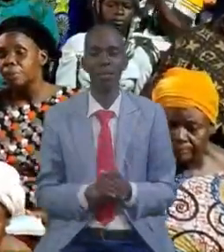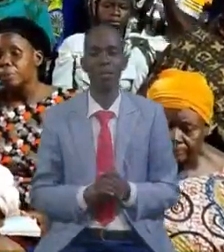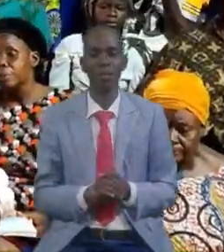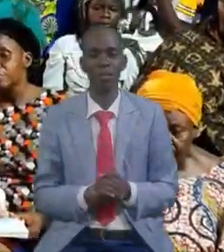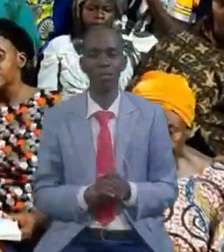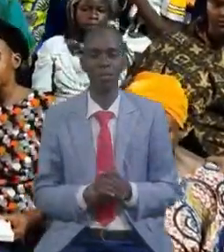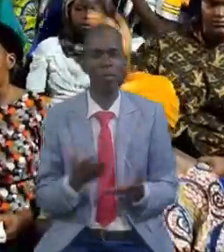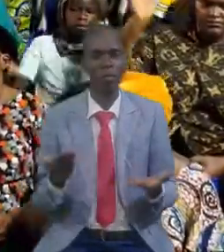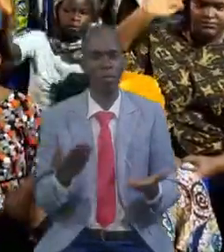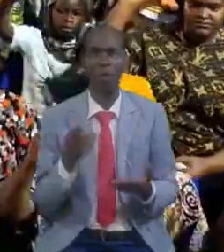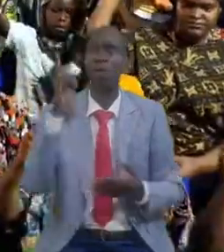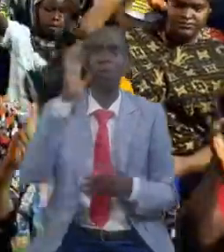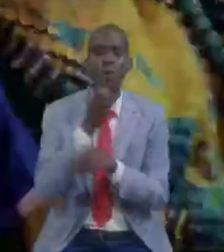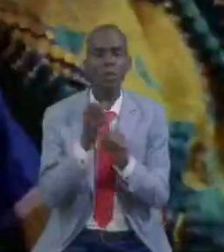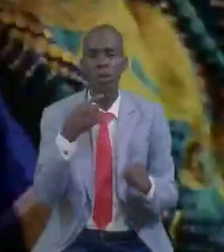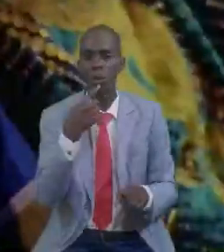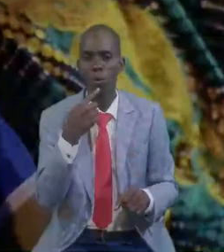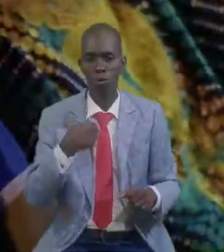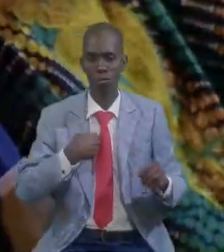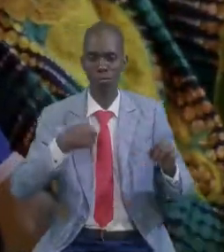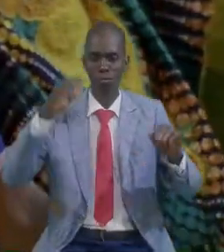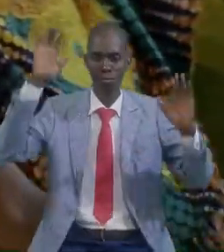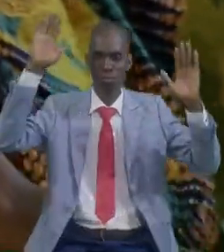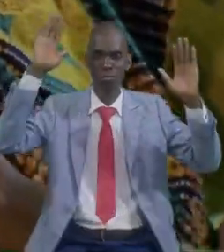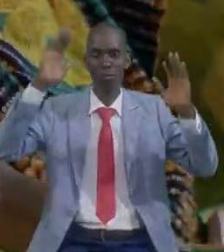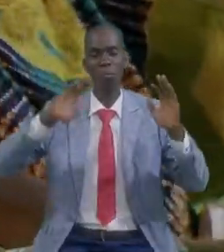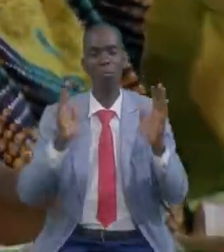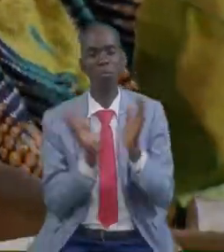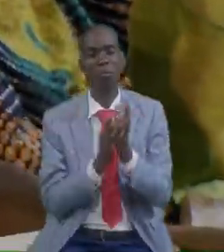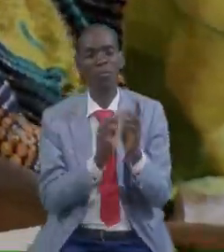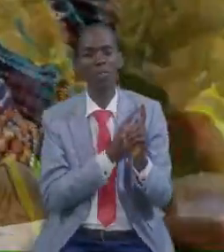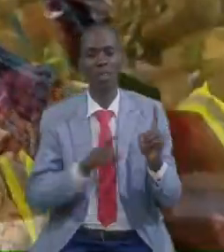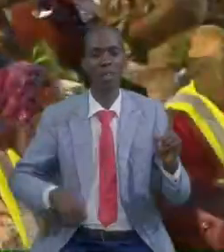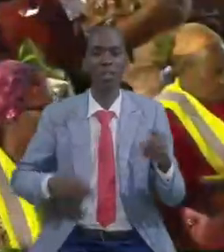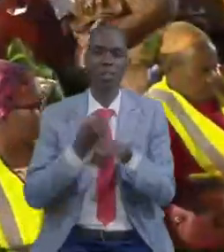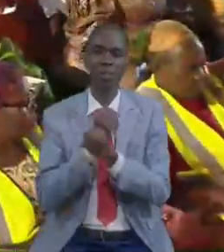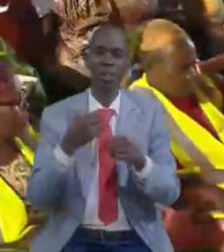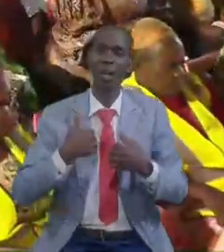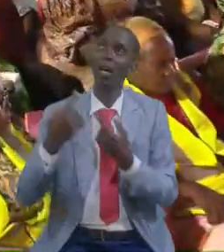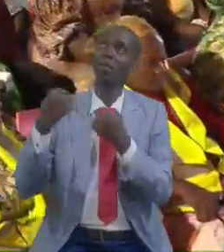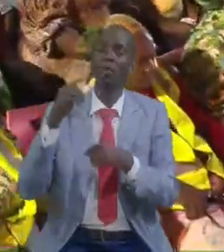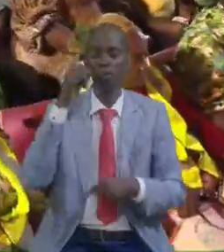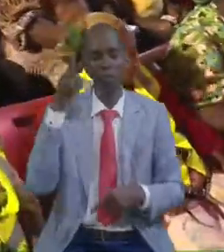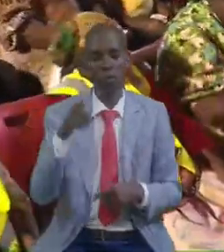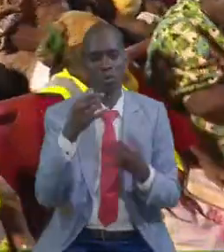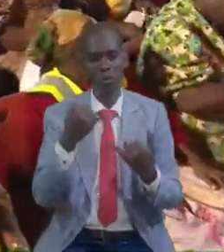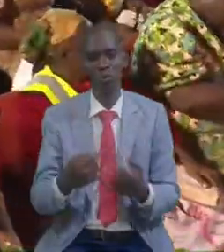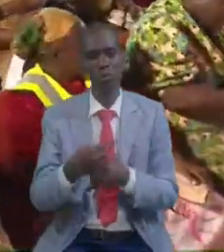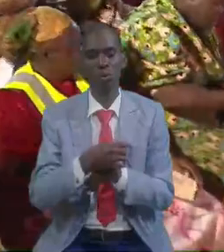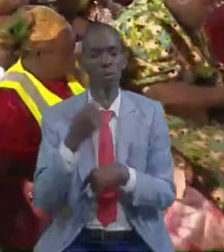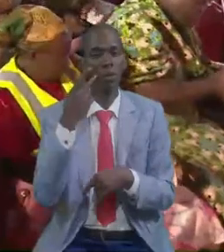Where are you? Praise the Lord. Salvation has come today. Look at Acts chapter